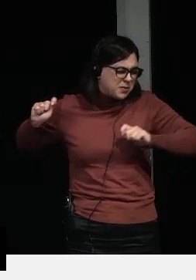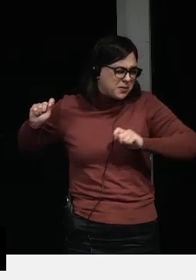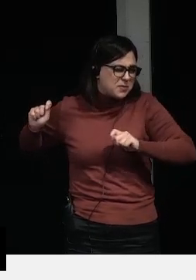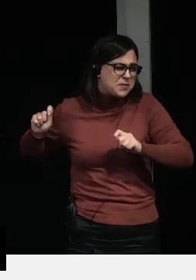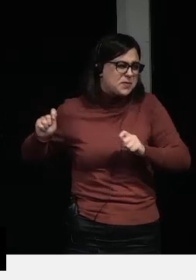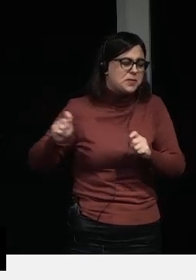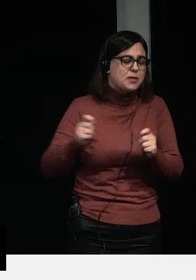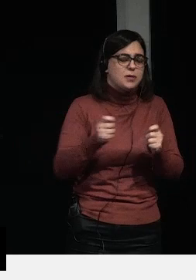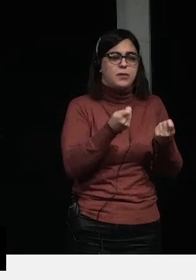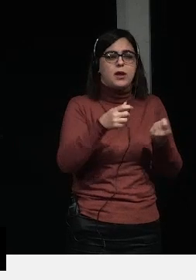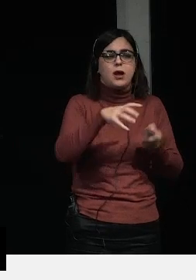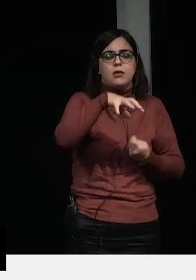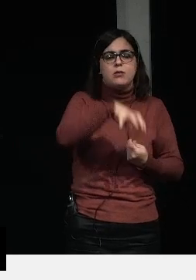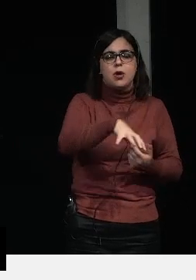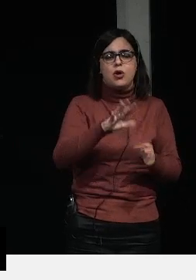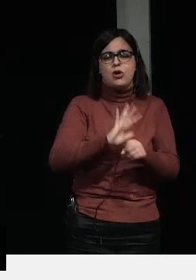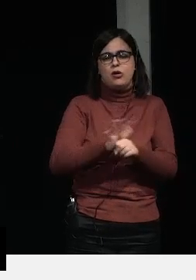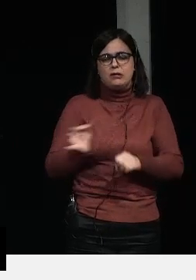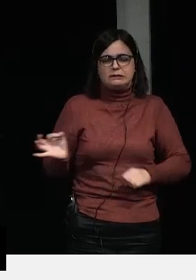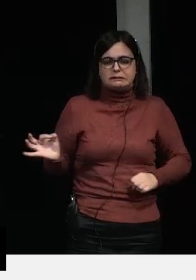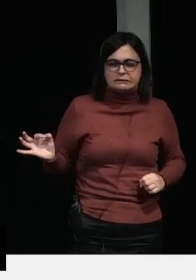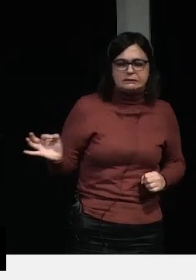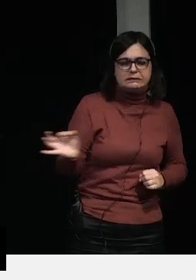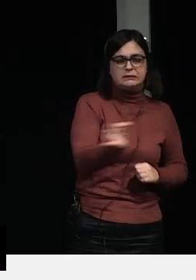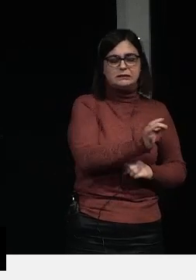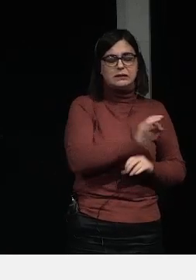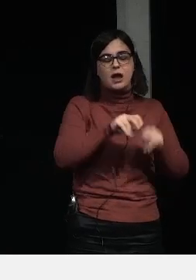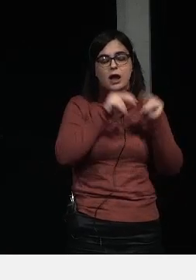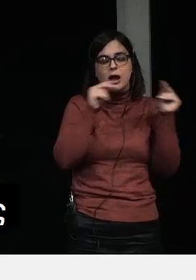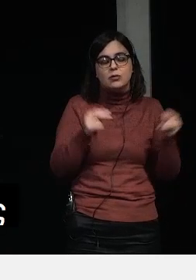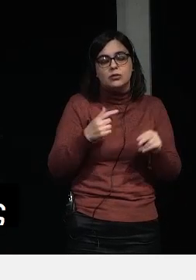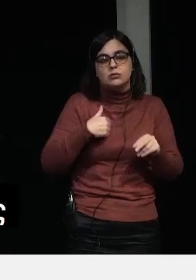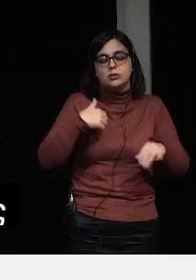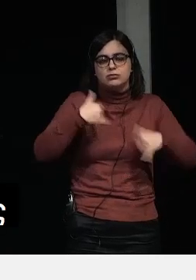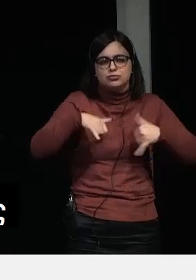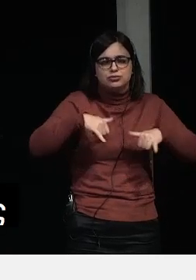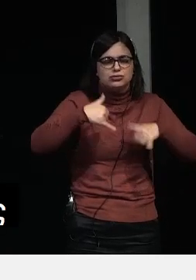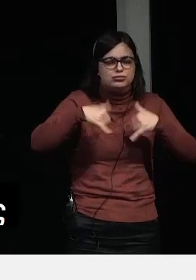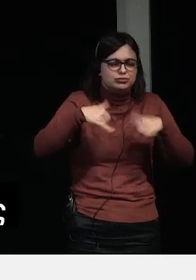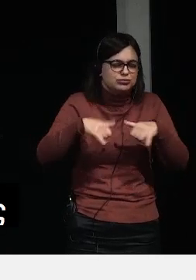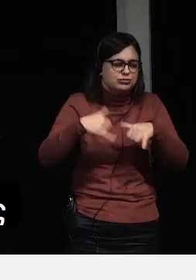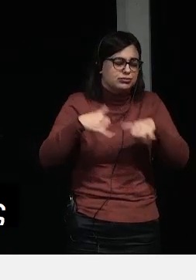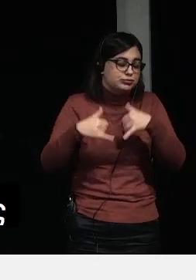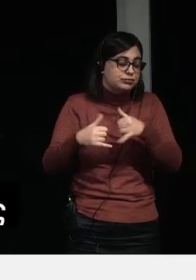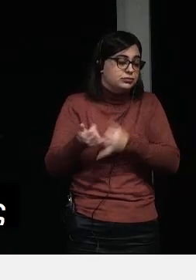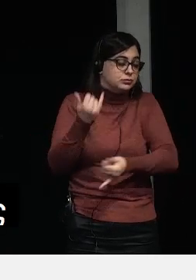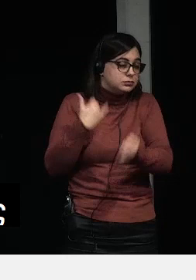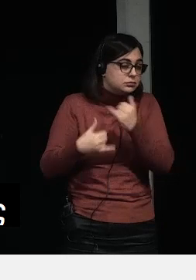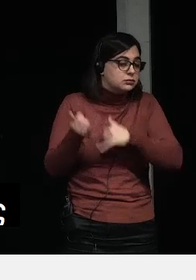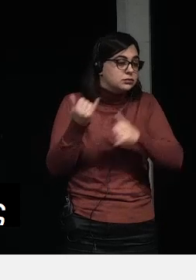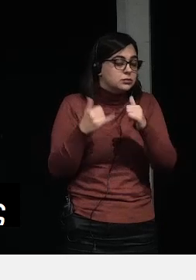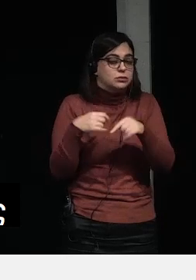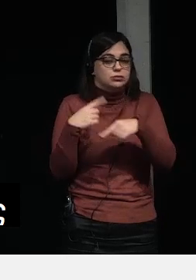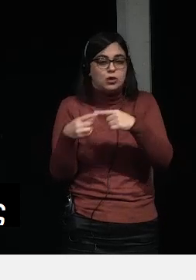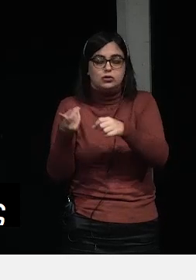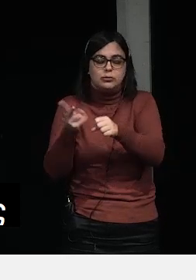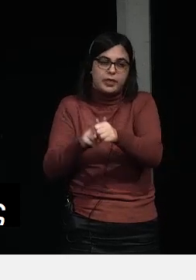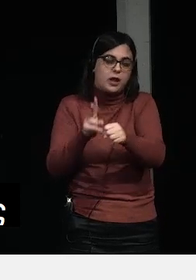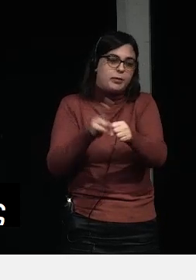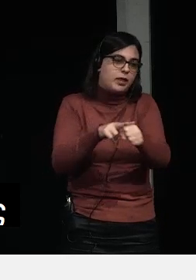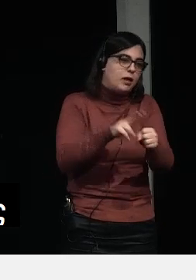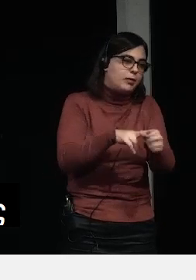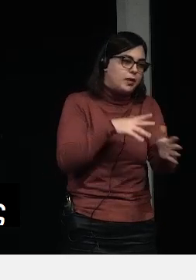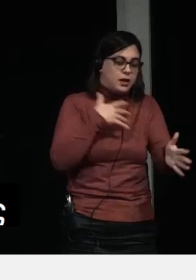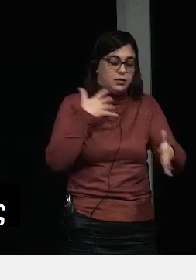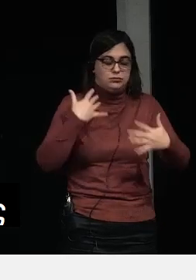ringing to tell us which of our beloved ones had died. And it was in such dreadful moments that I and the restorative